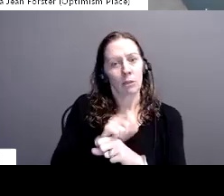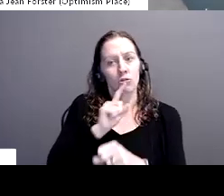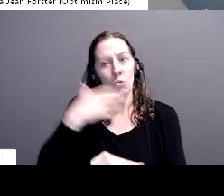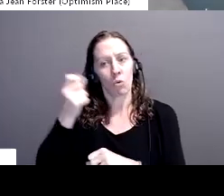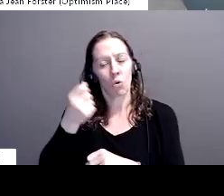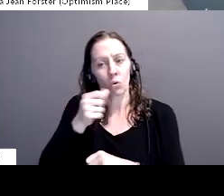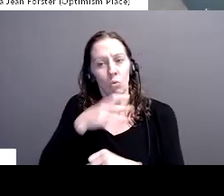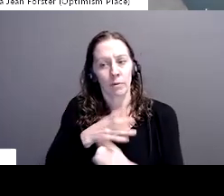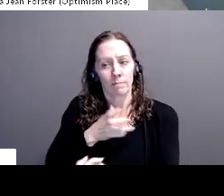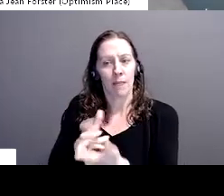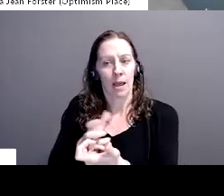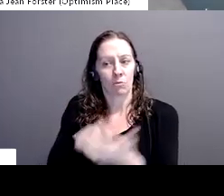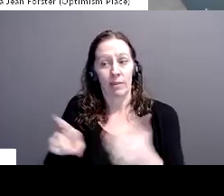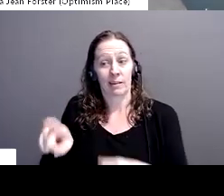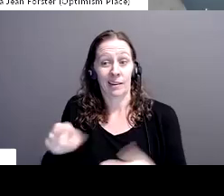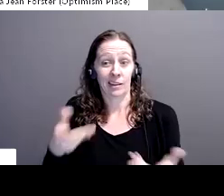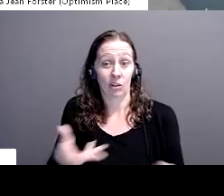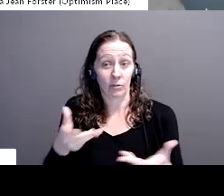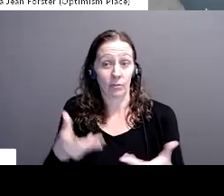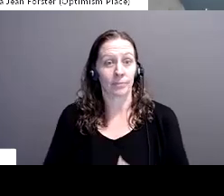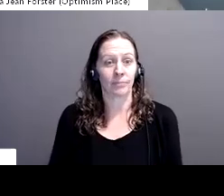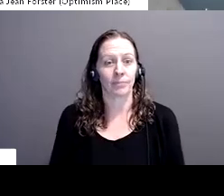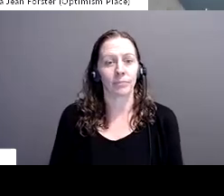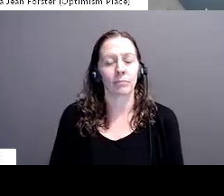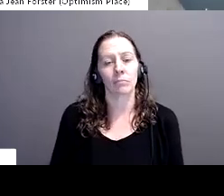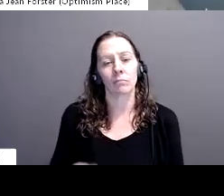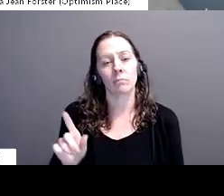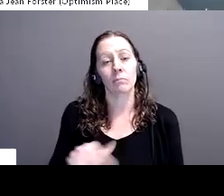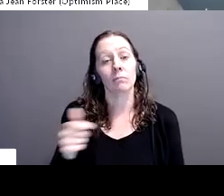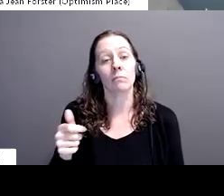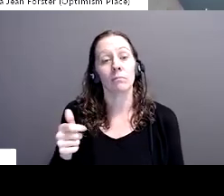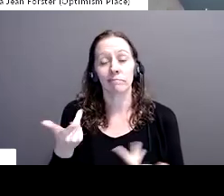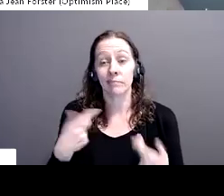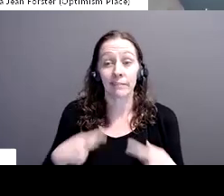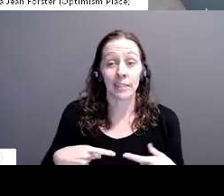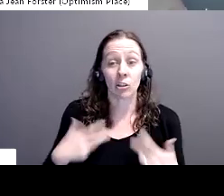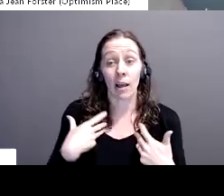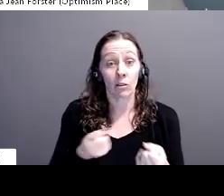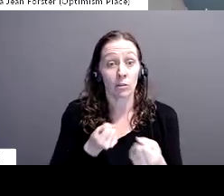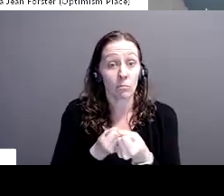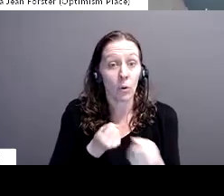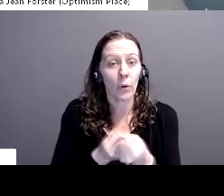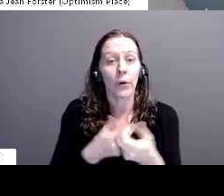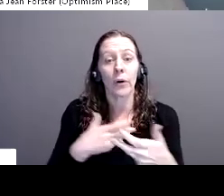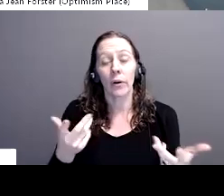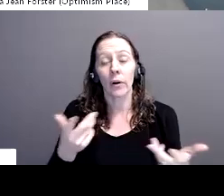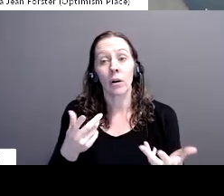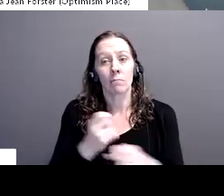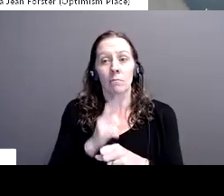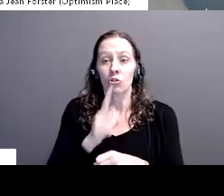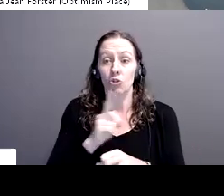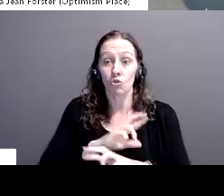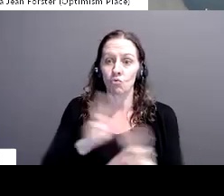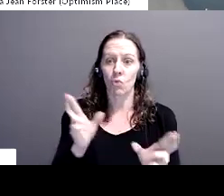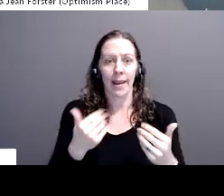here. The other thing is around kind of just physical and health supports, so that we have